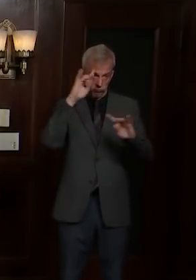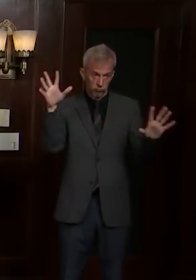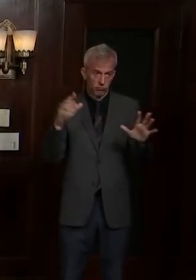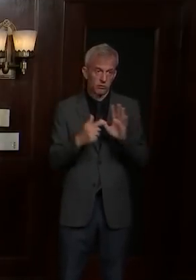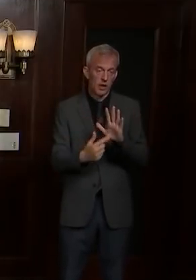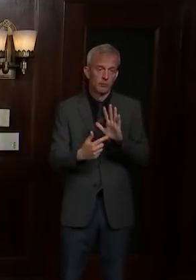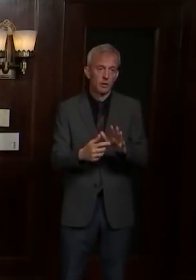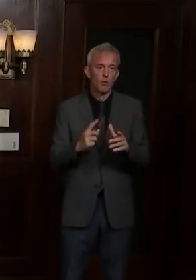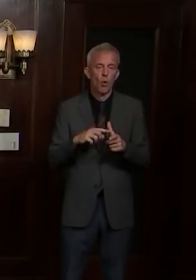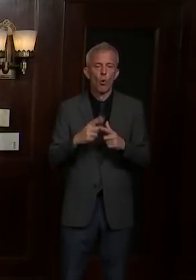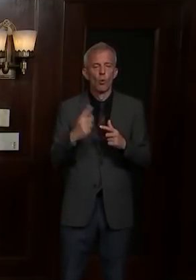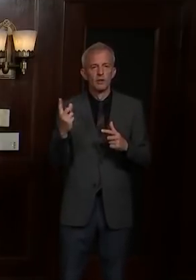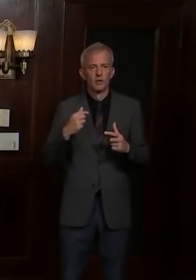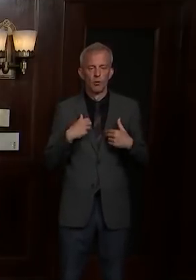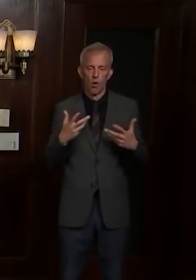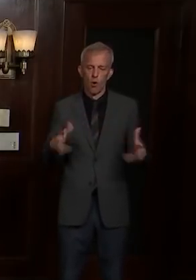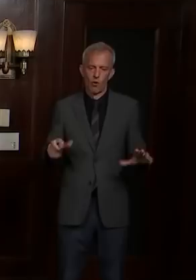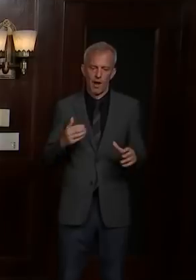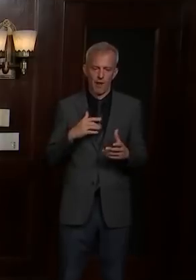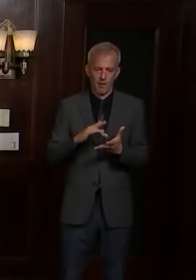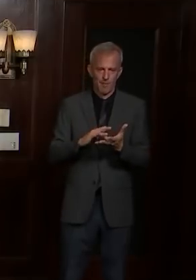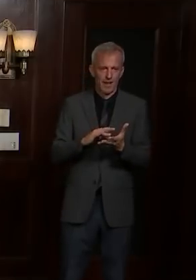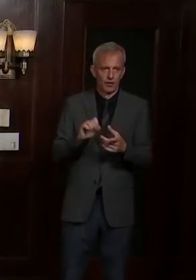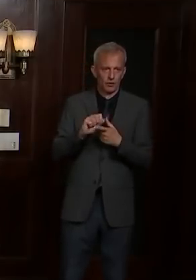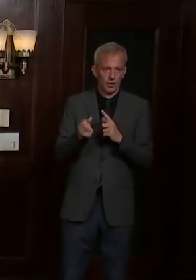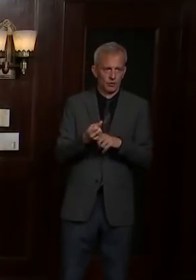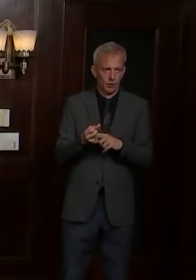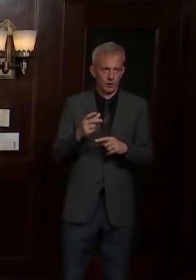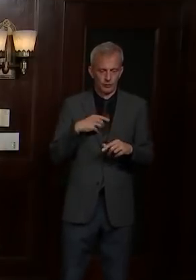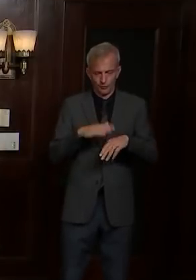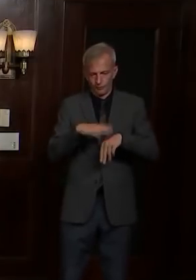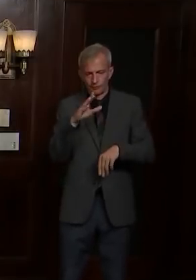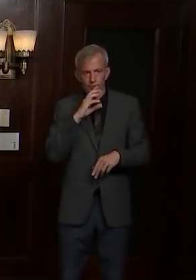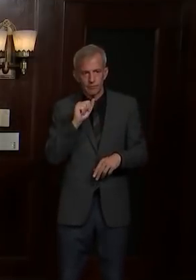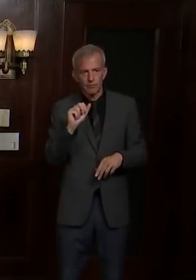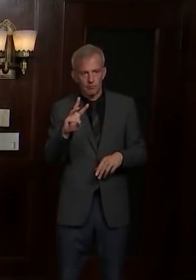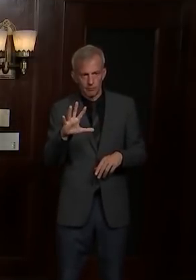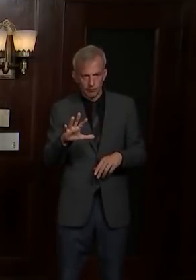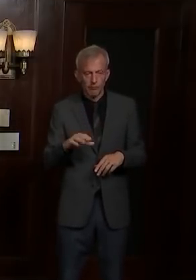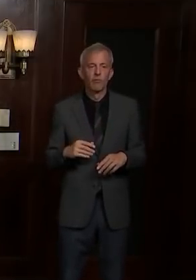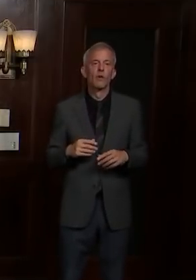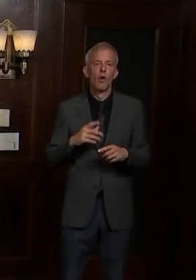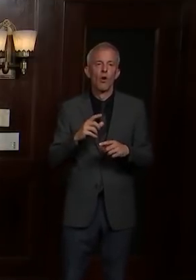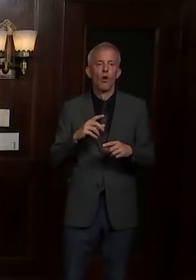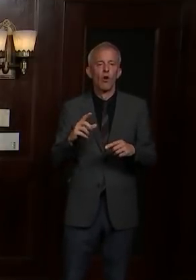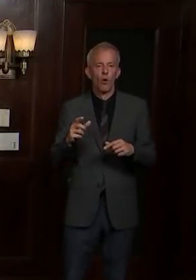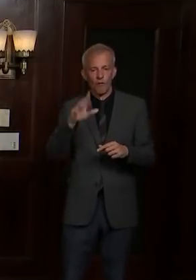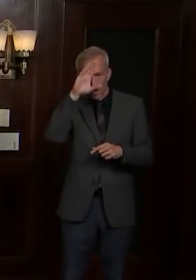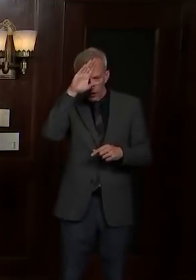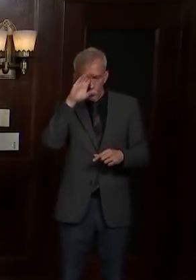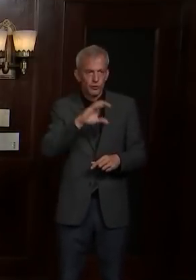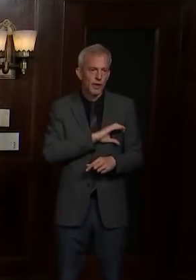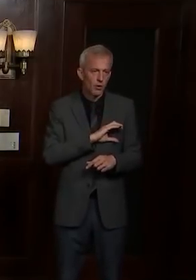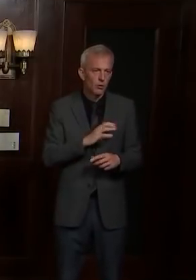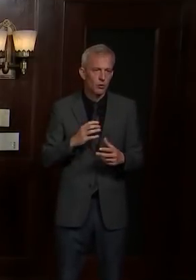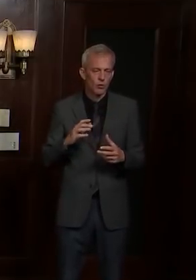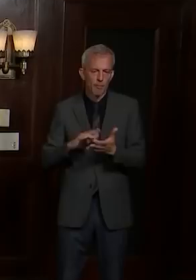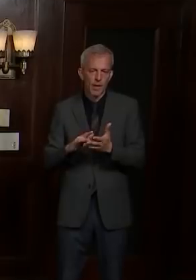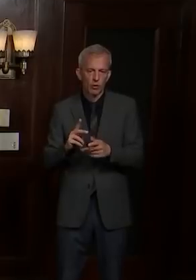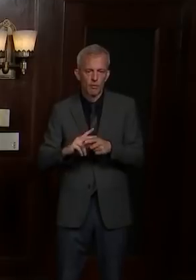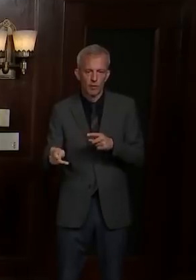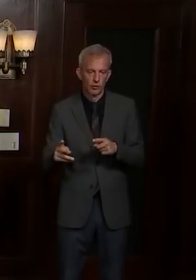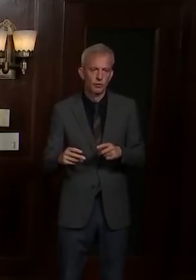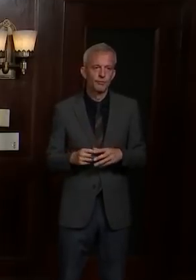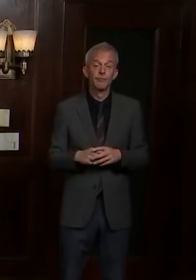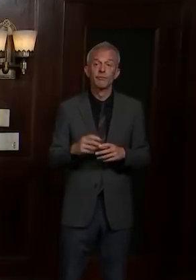somebody with those underlying conditions of a certain age, and or first responders and healthcare workers. But with few tests, we don't have